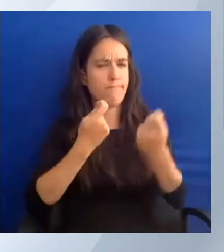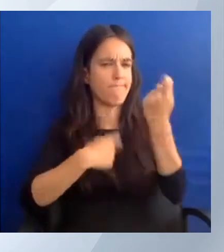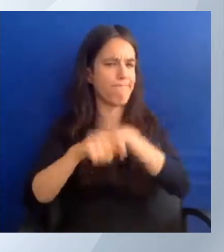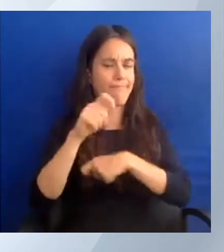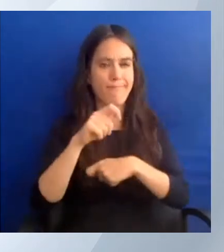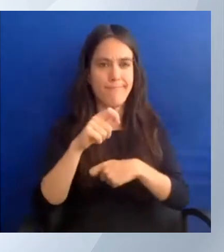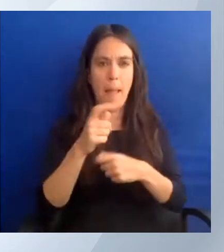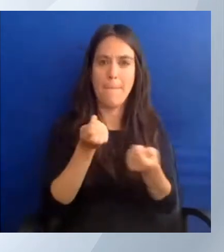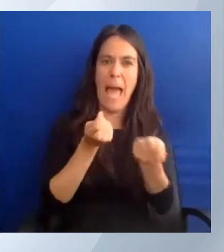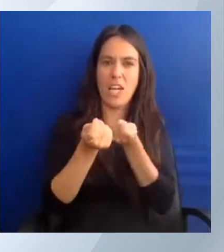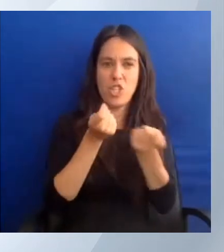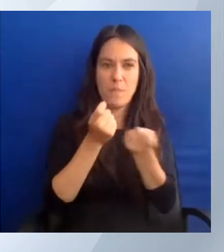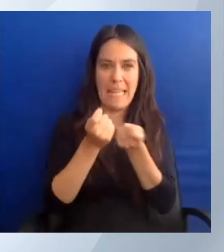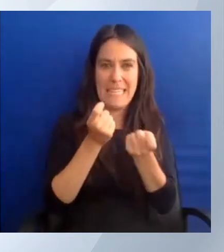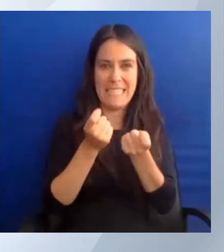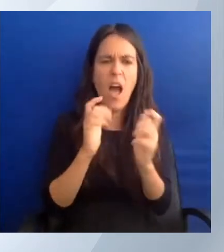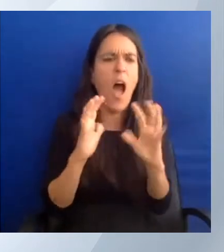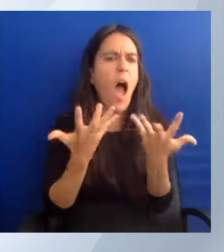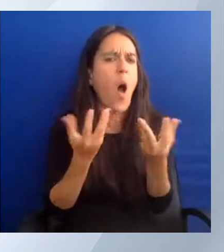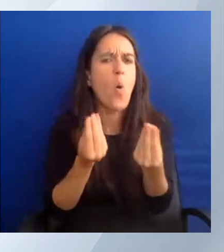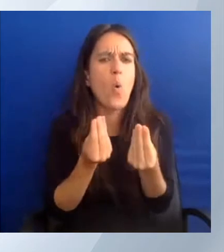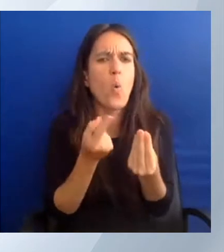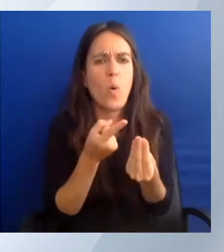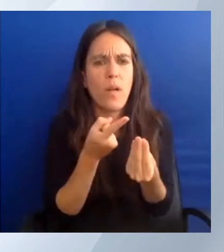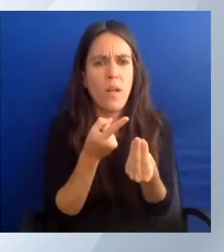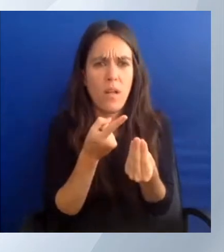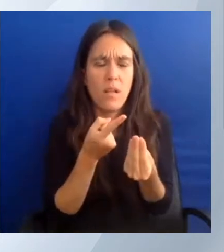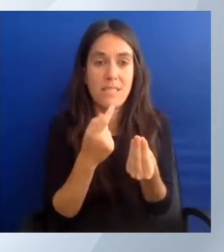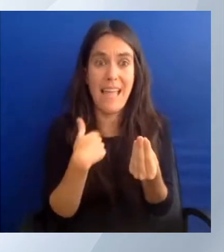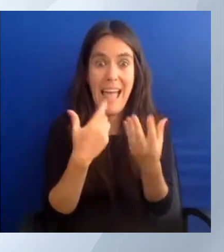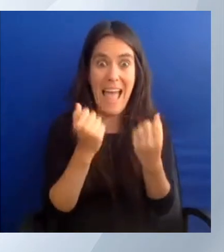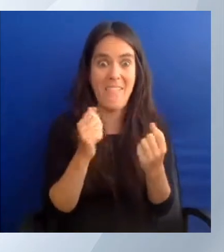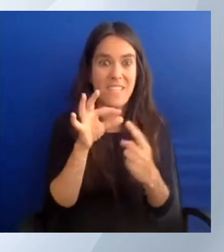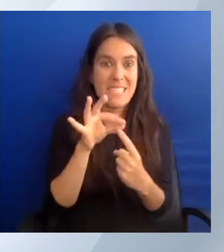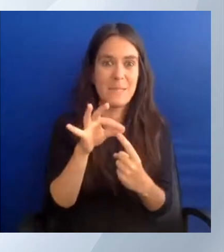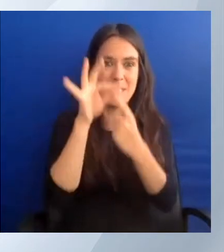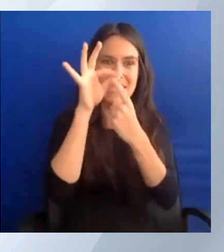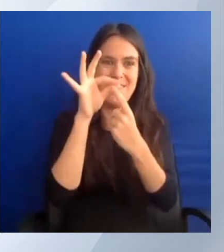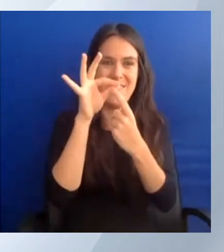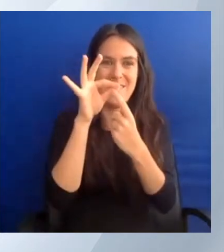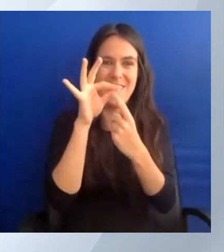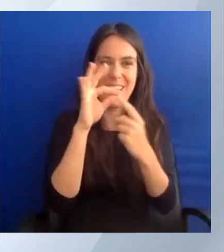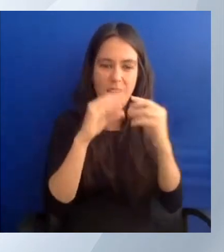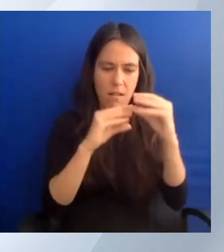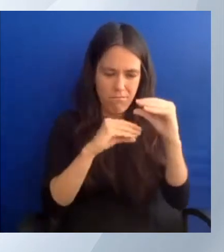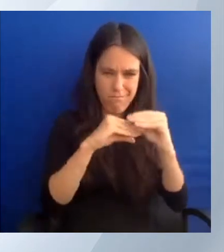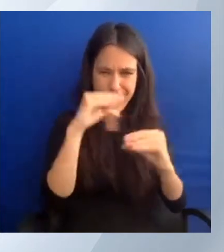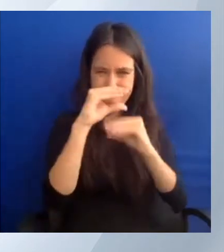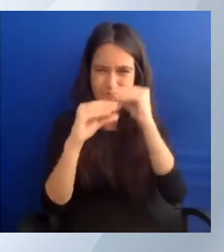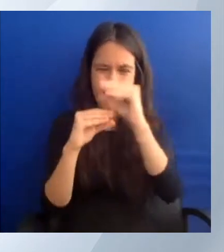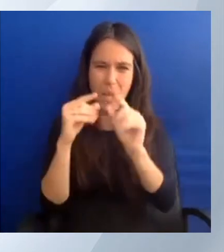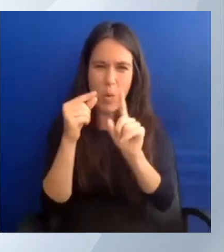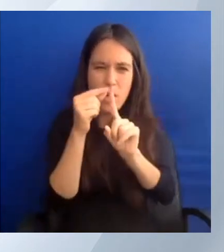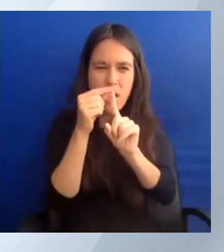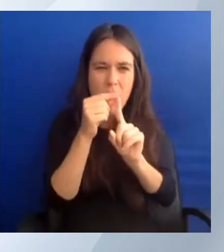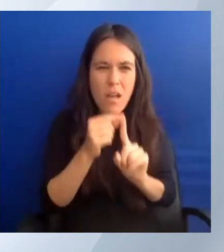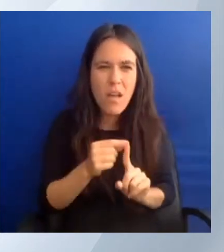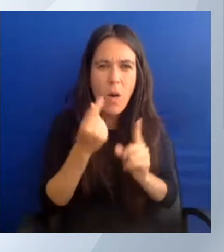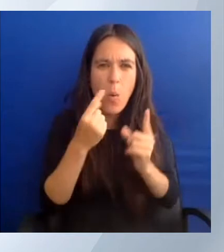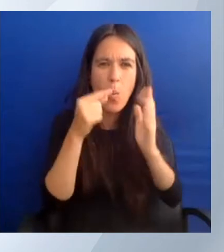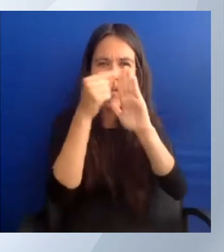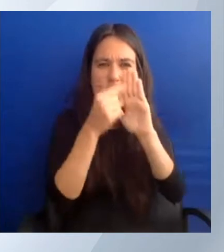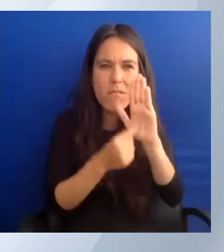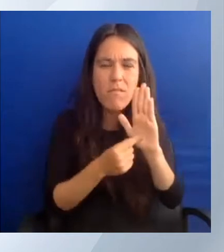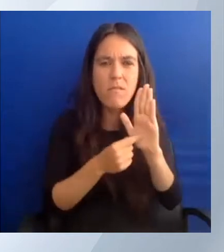management. How I will do that? I have specified in my components architecture what kind of component Redis or